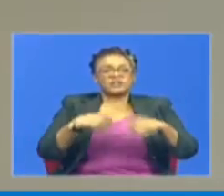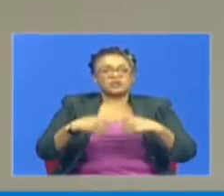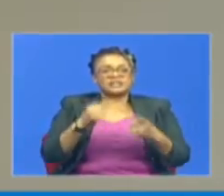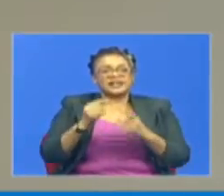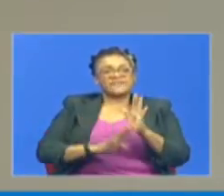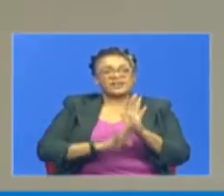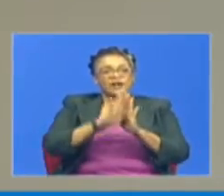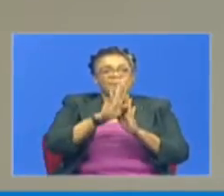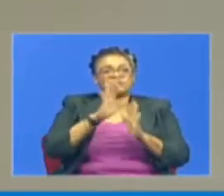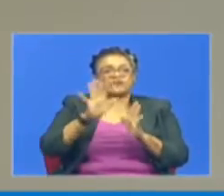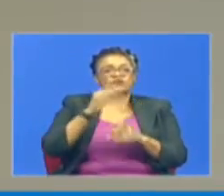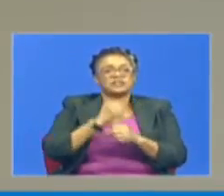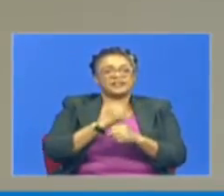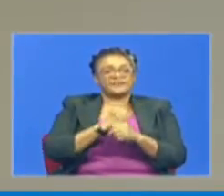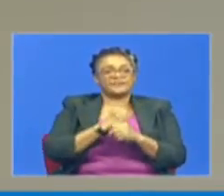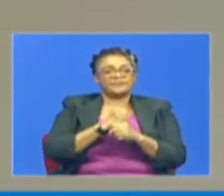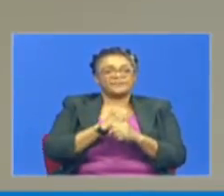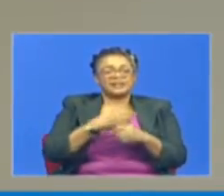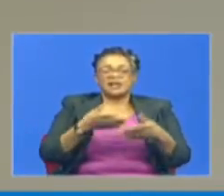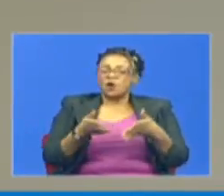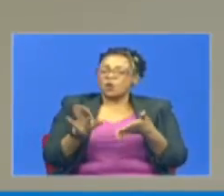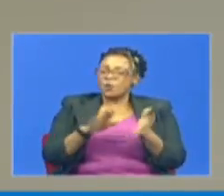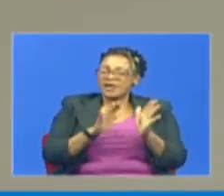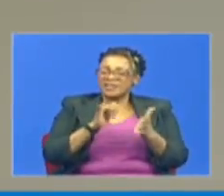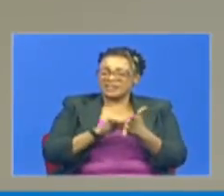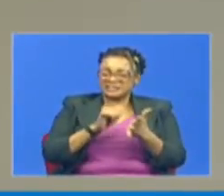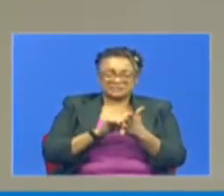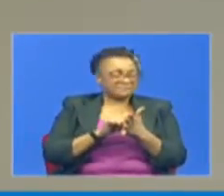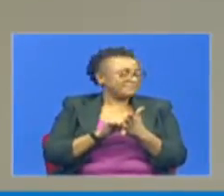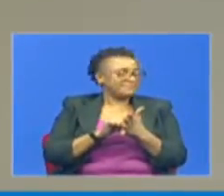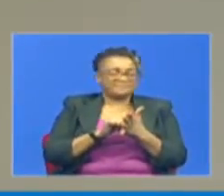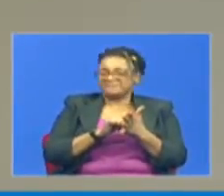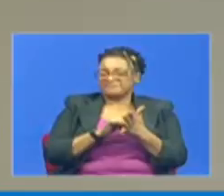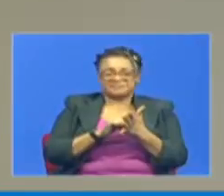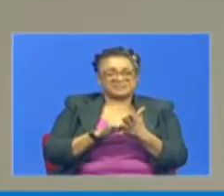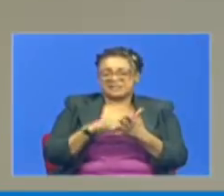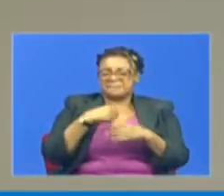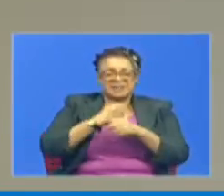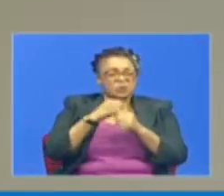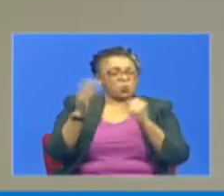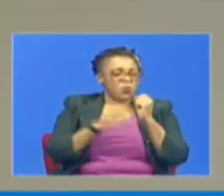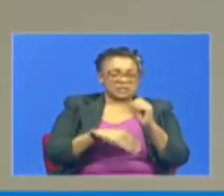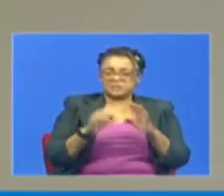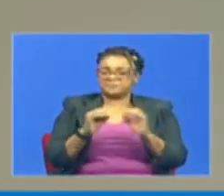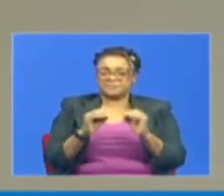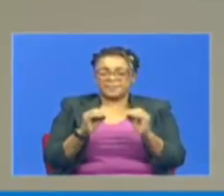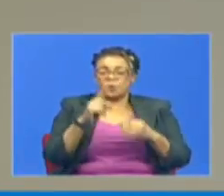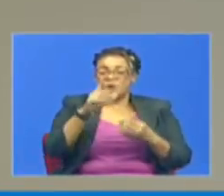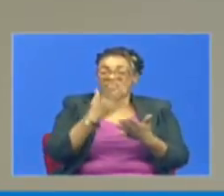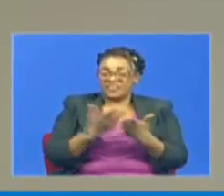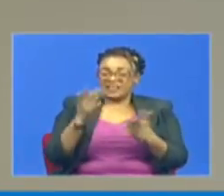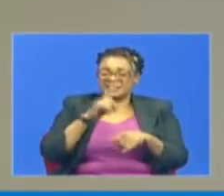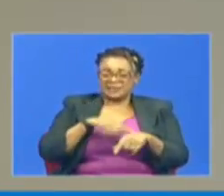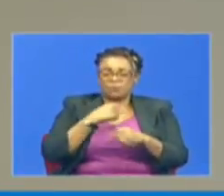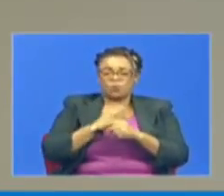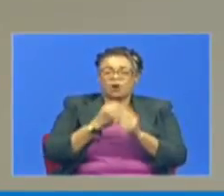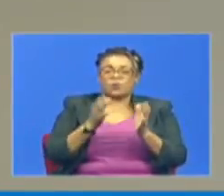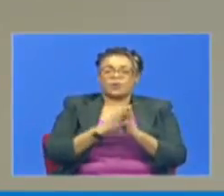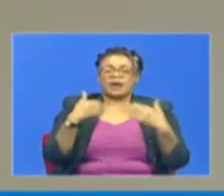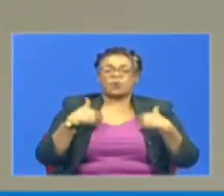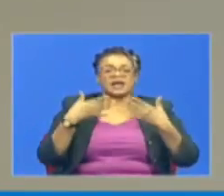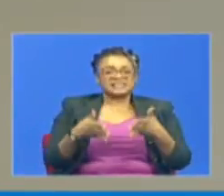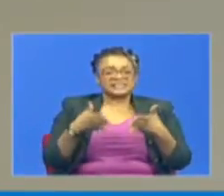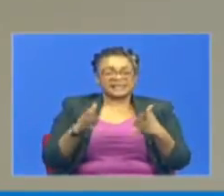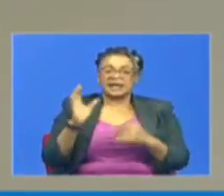your staff in a way that it doesn't break the bank. So that's one of the things that when we work with our existing clients,